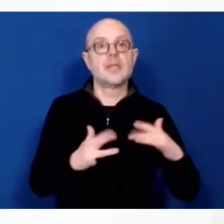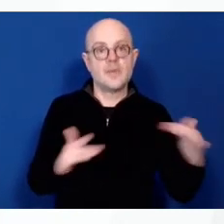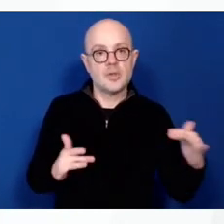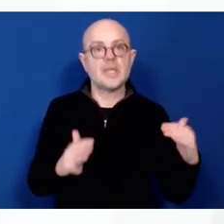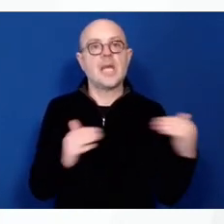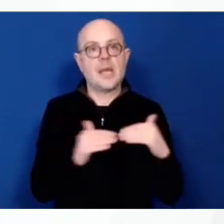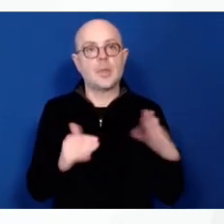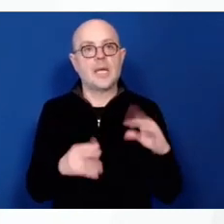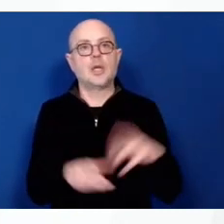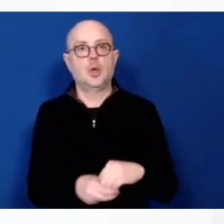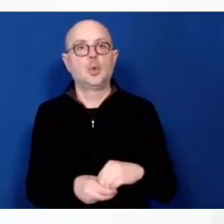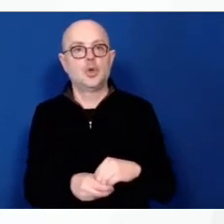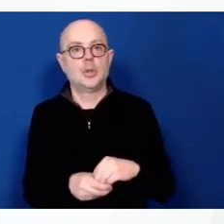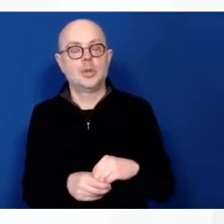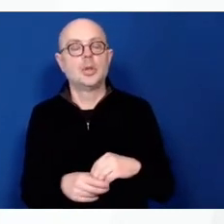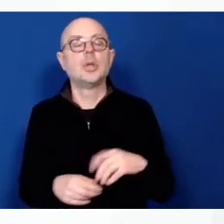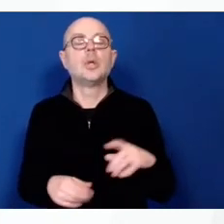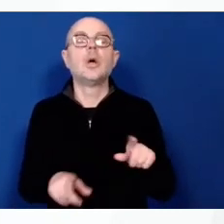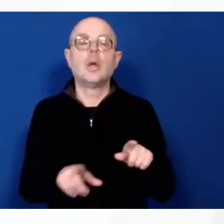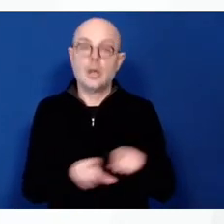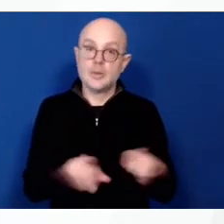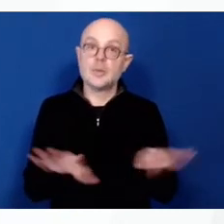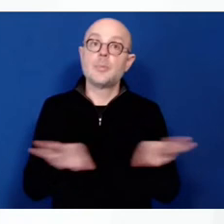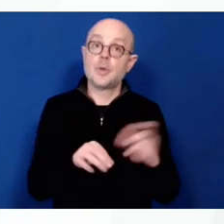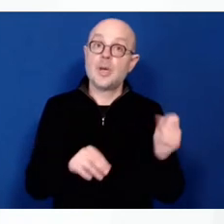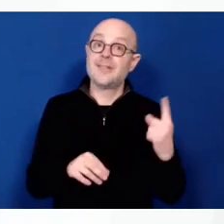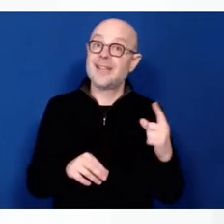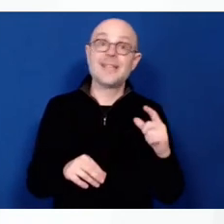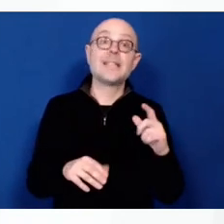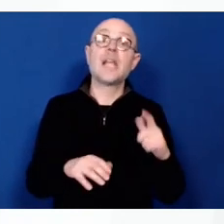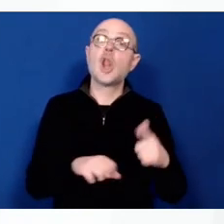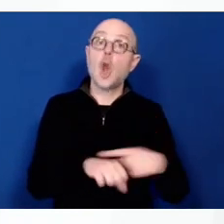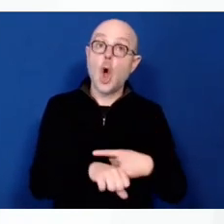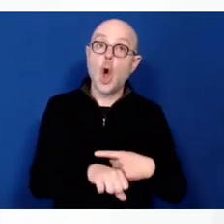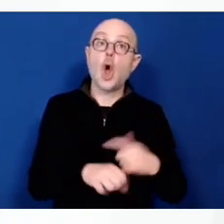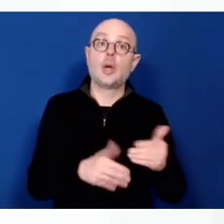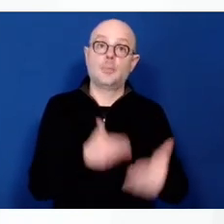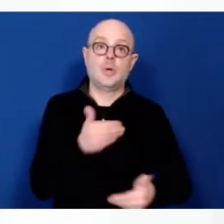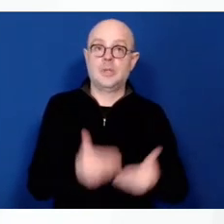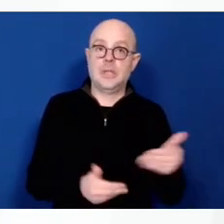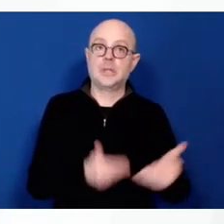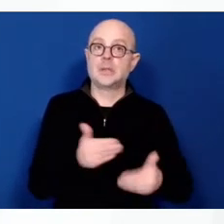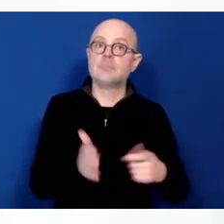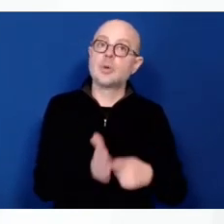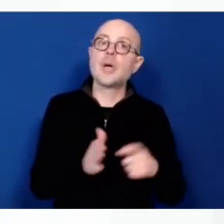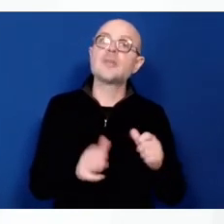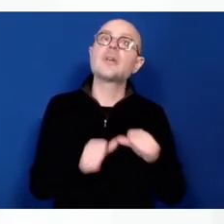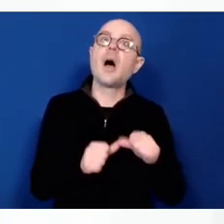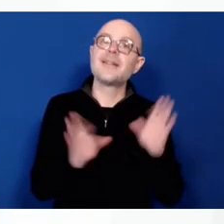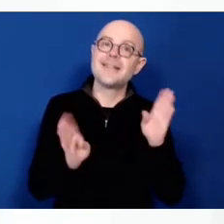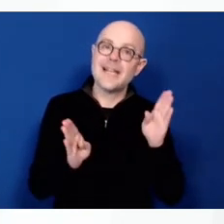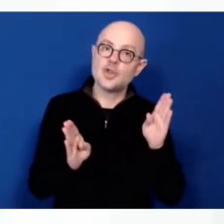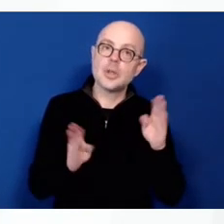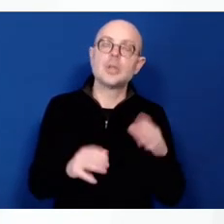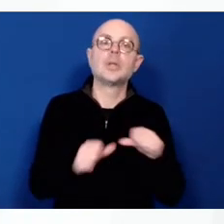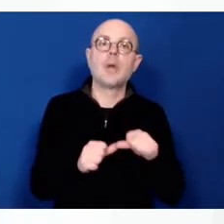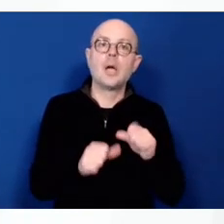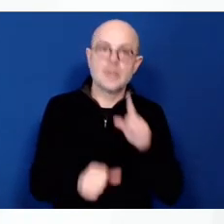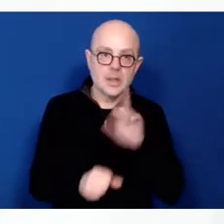understand that this work is an ongoing, long-term process that requires constant attention, commitment, and